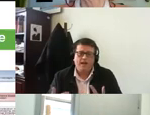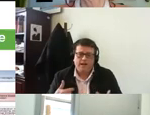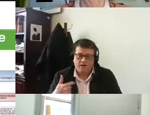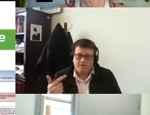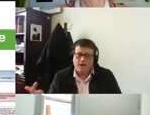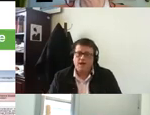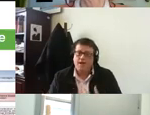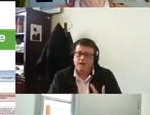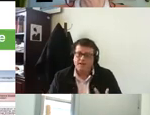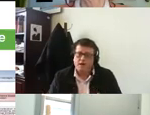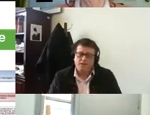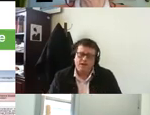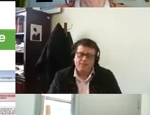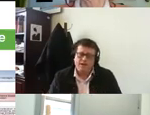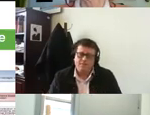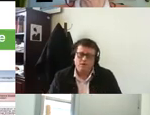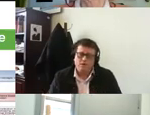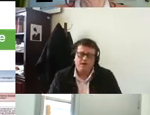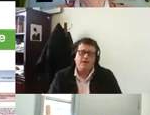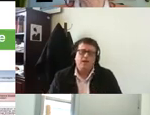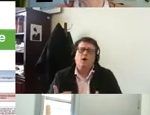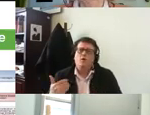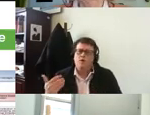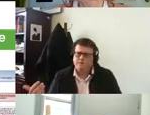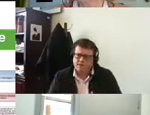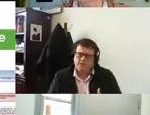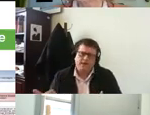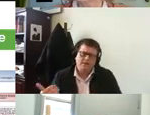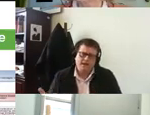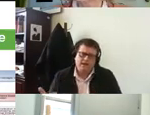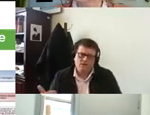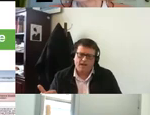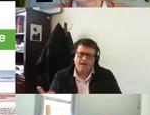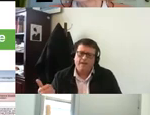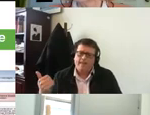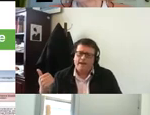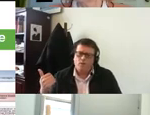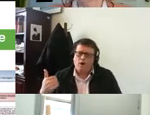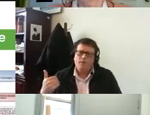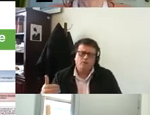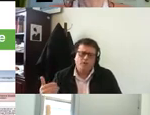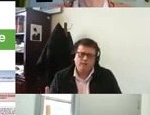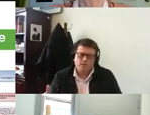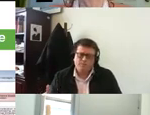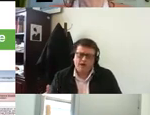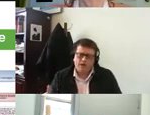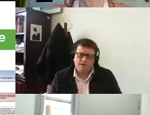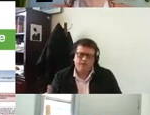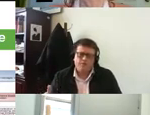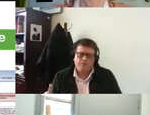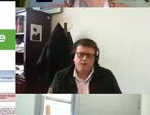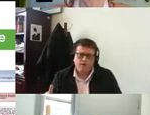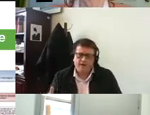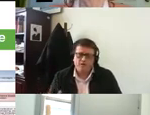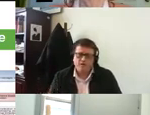understanding and clarifying, and it's always that back and forth. And we're always facilitating that clarity, and we're always addressing those barriers